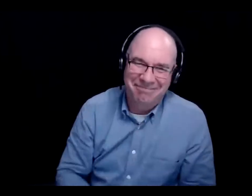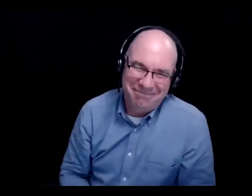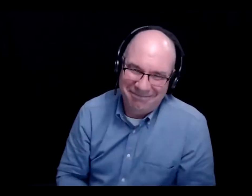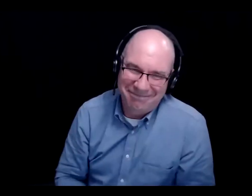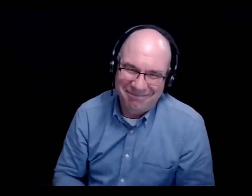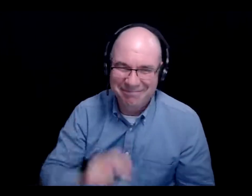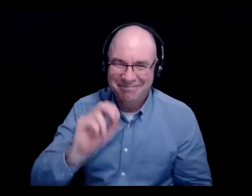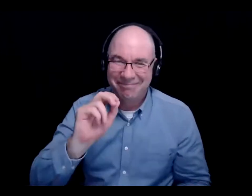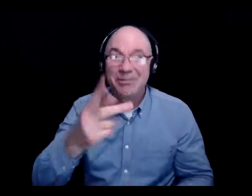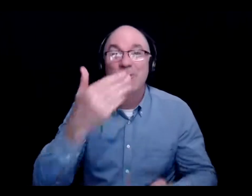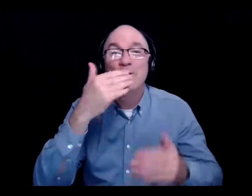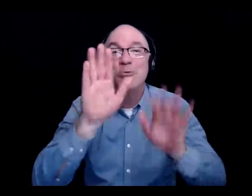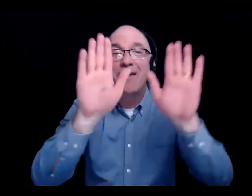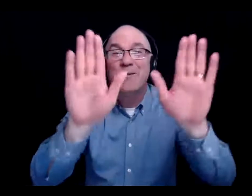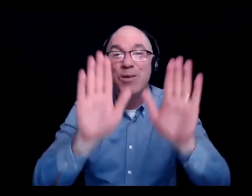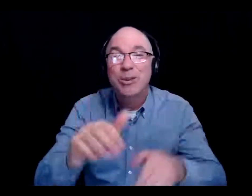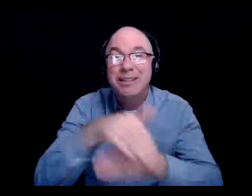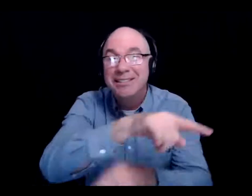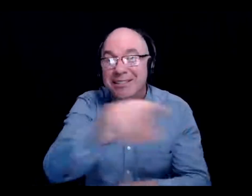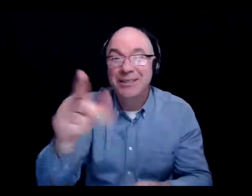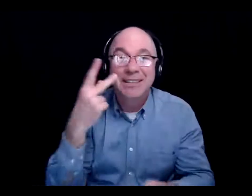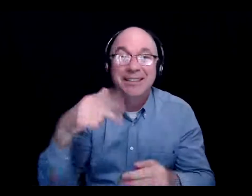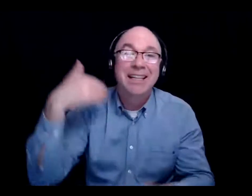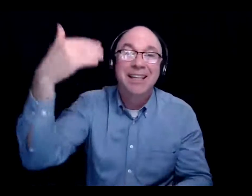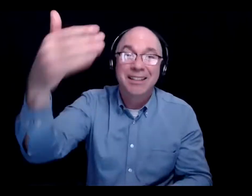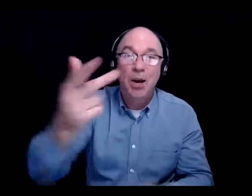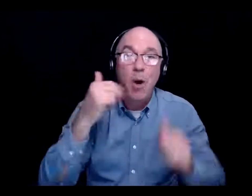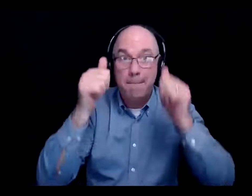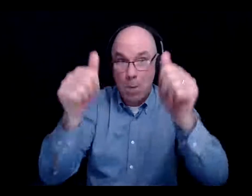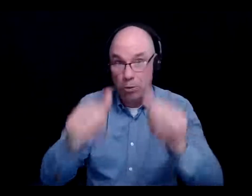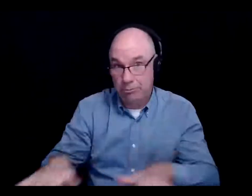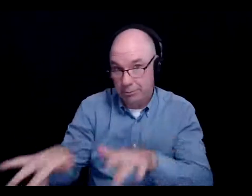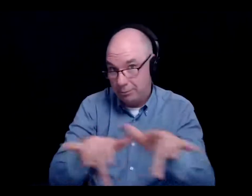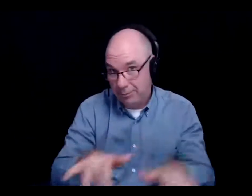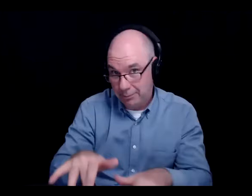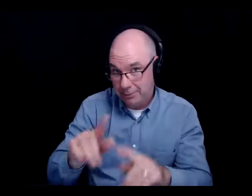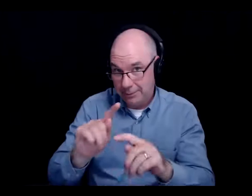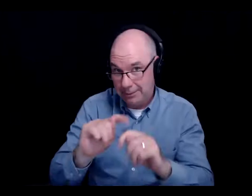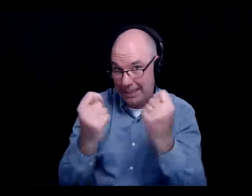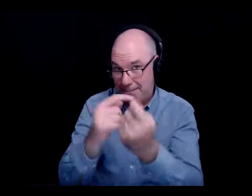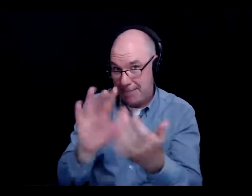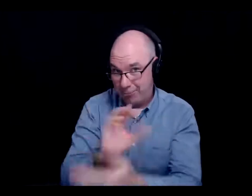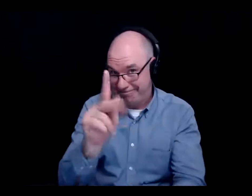All right. Have a wonderful, wonderful evening. I'll see you guys later, and I'll post the recording in our team page.